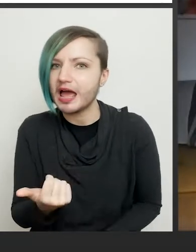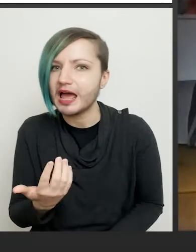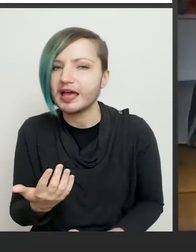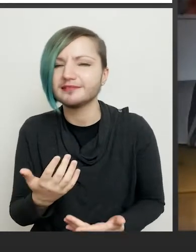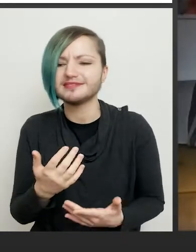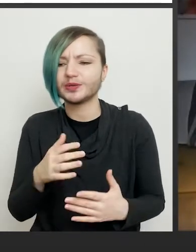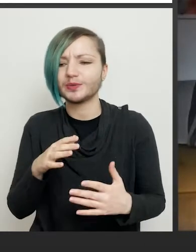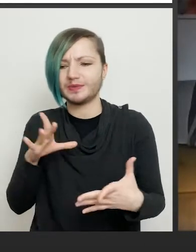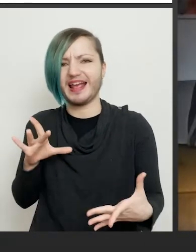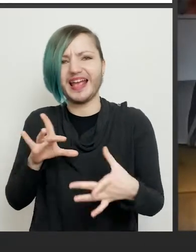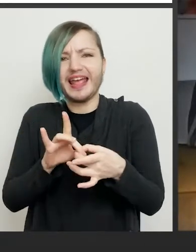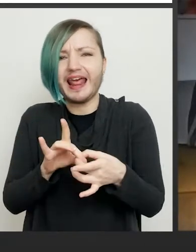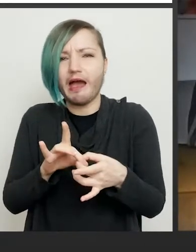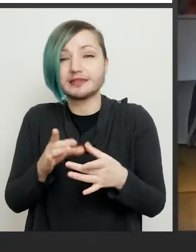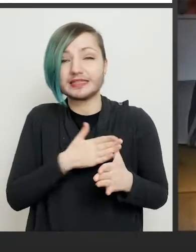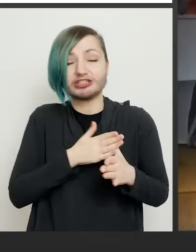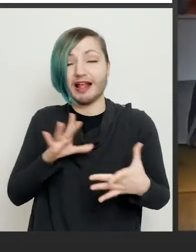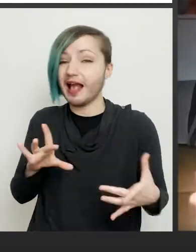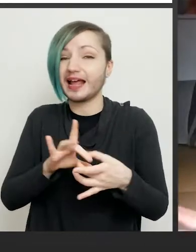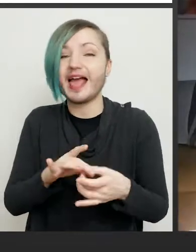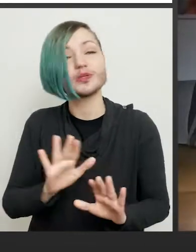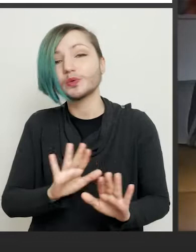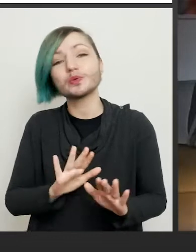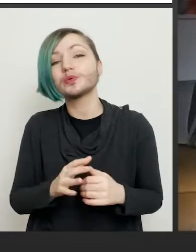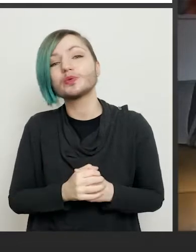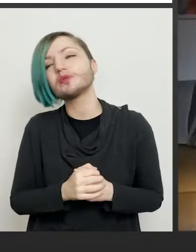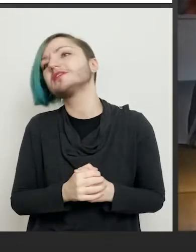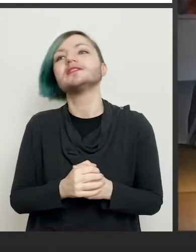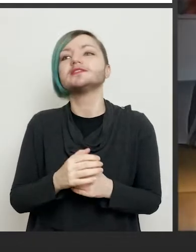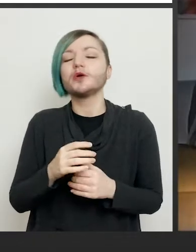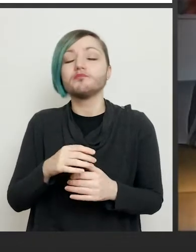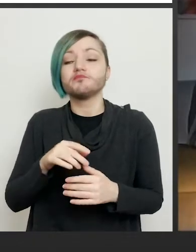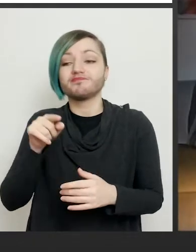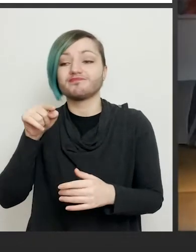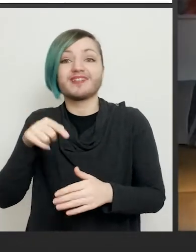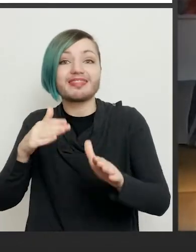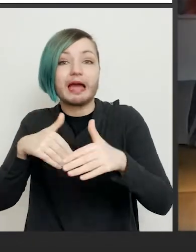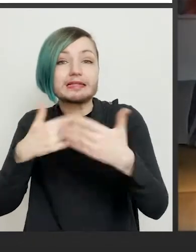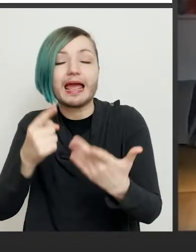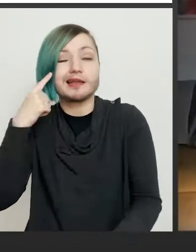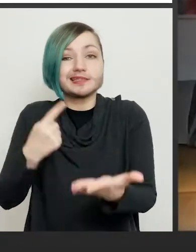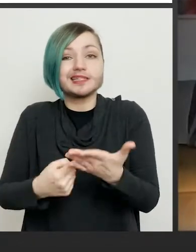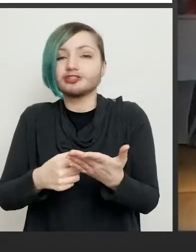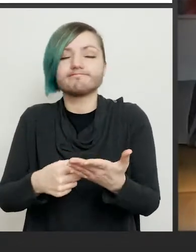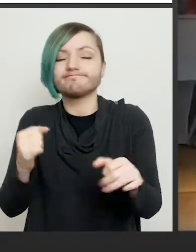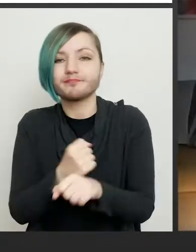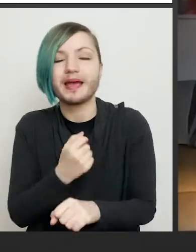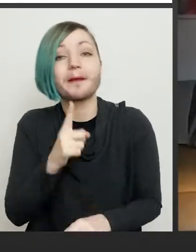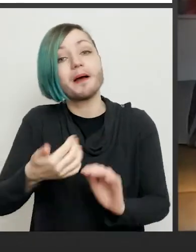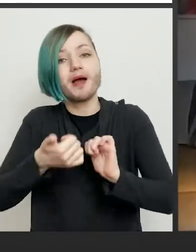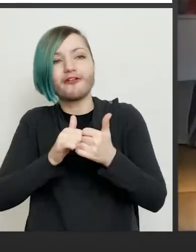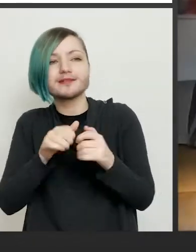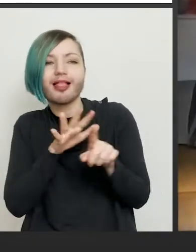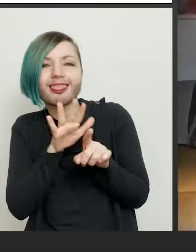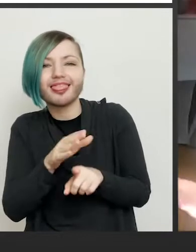really resonate with it at first. And then we didn't really come to a conclusion. So my friends just sort of, as a joke, started calling me